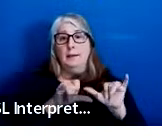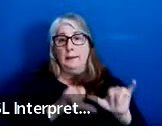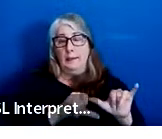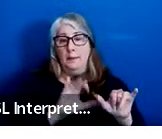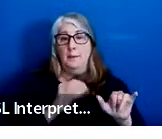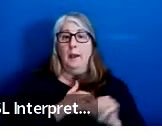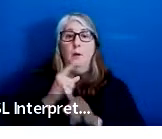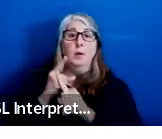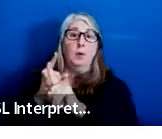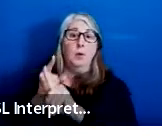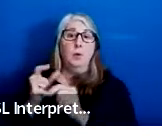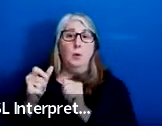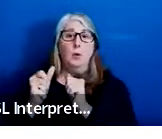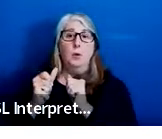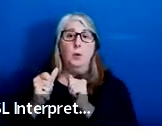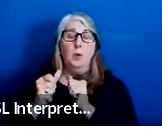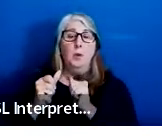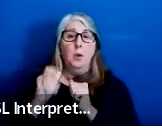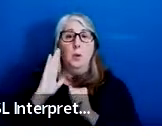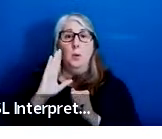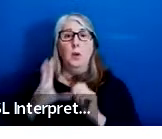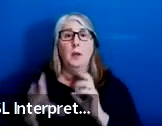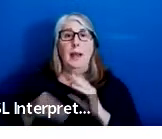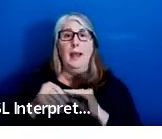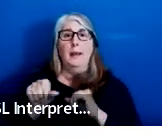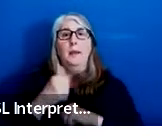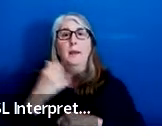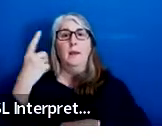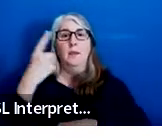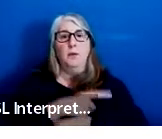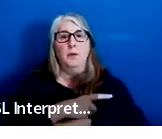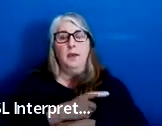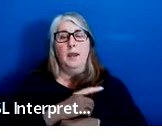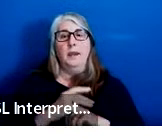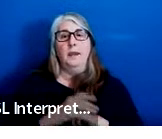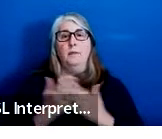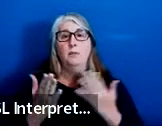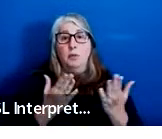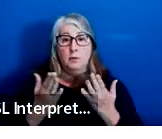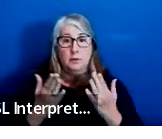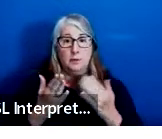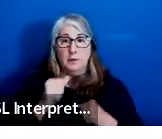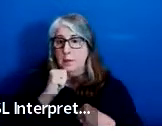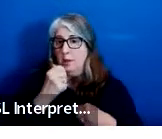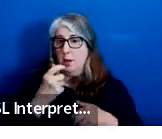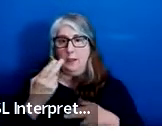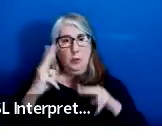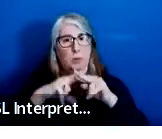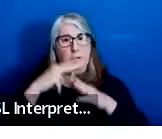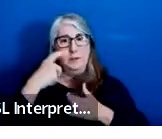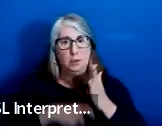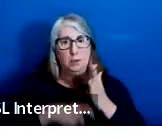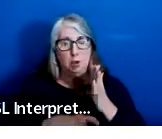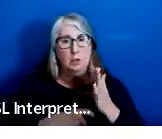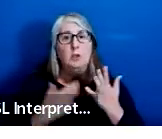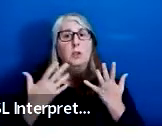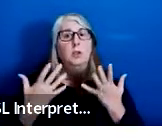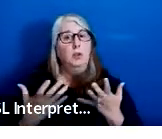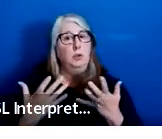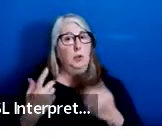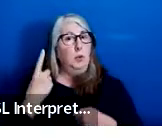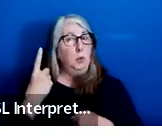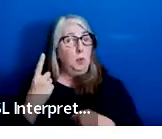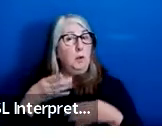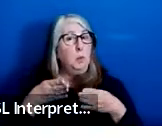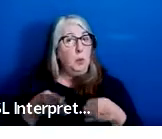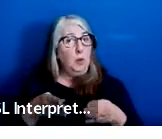Our goal was to add another day of waste services, a sustainable day of waste services, without increasing costs. And so one of the ways that we